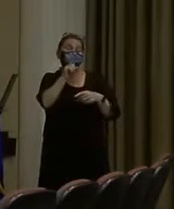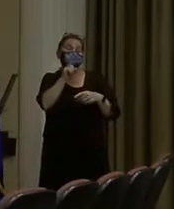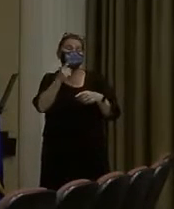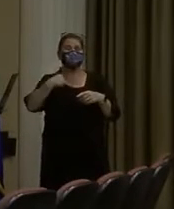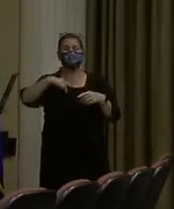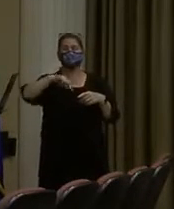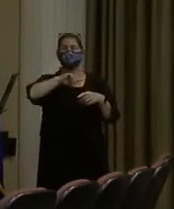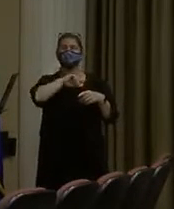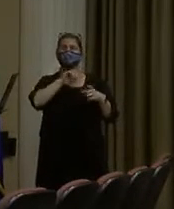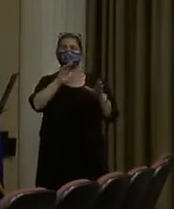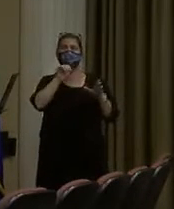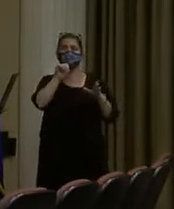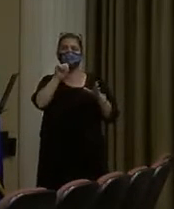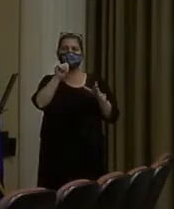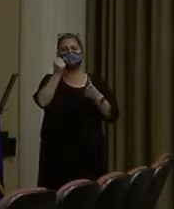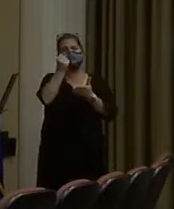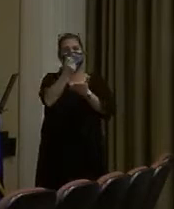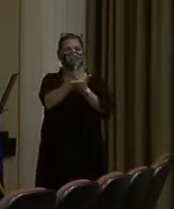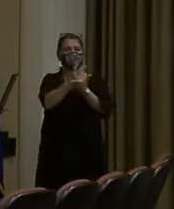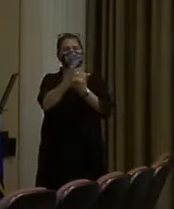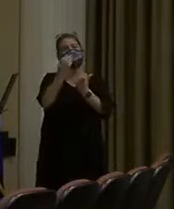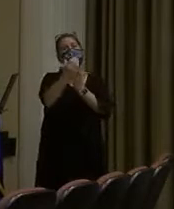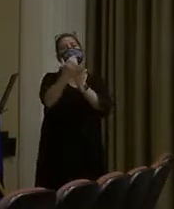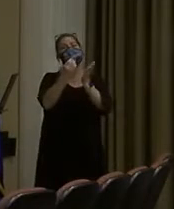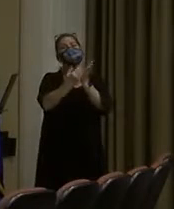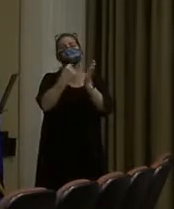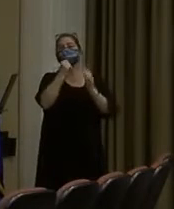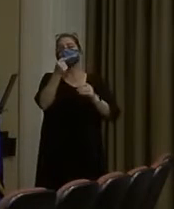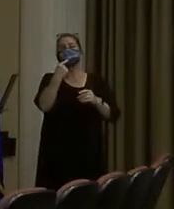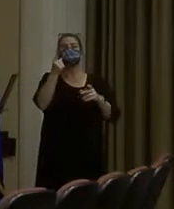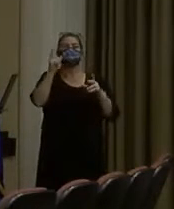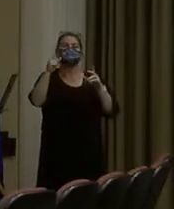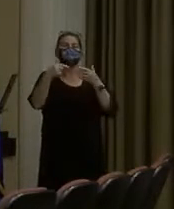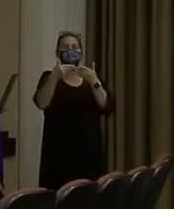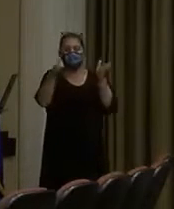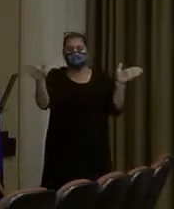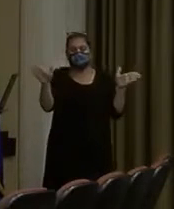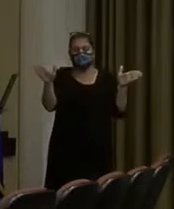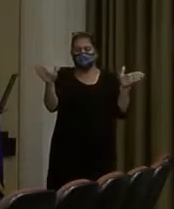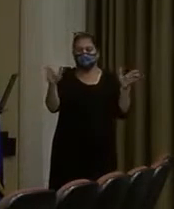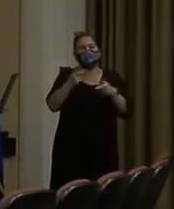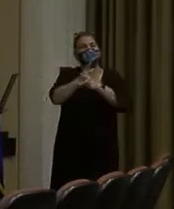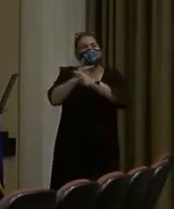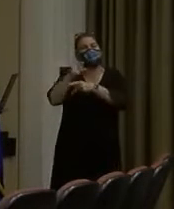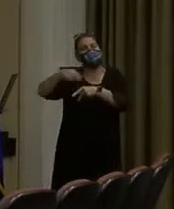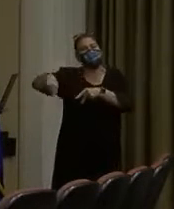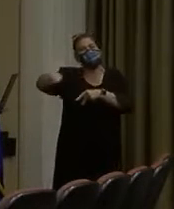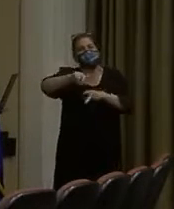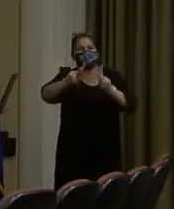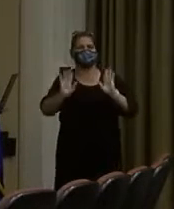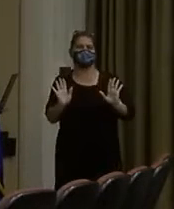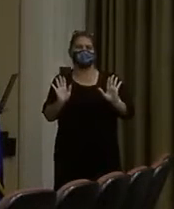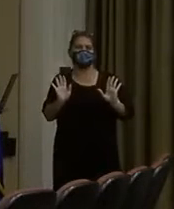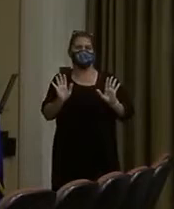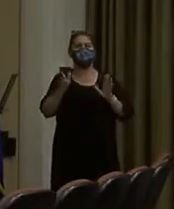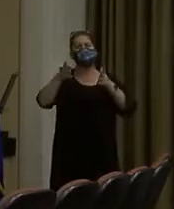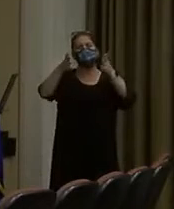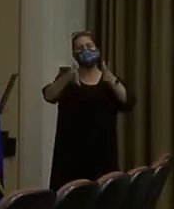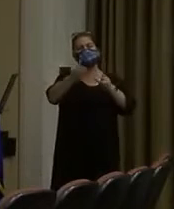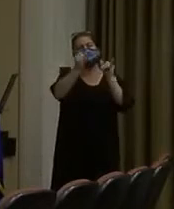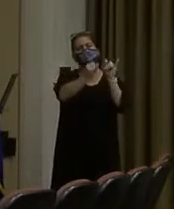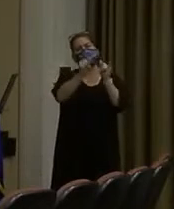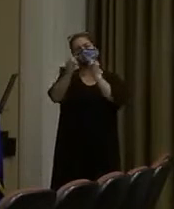we're not authorized by the Constitution to provide for the general welfare of these people. That's best left to the states